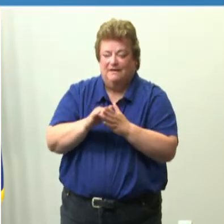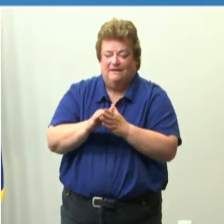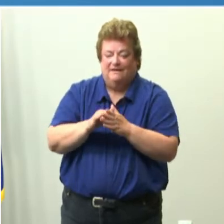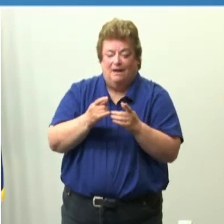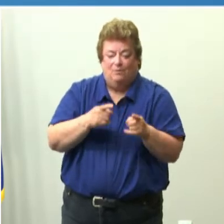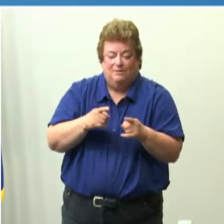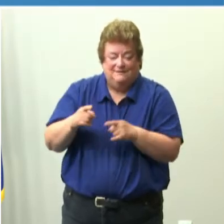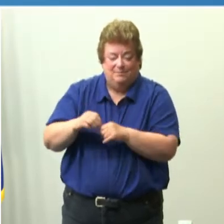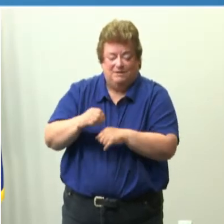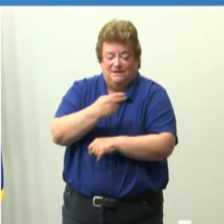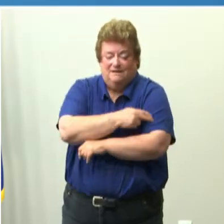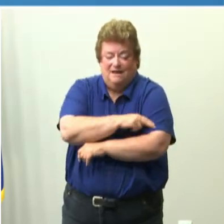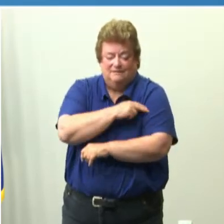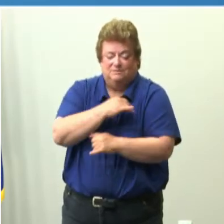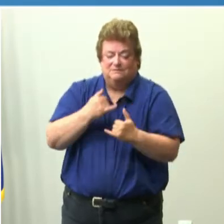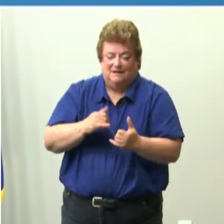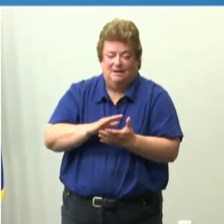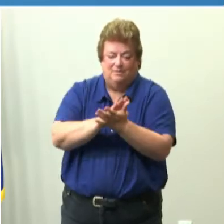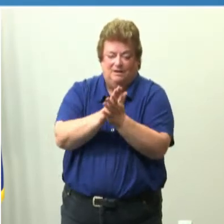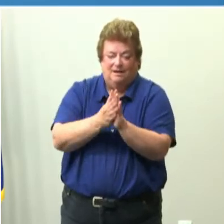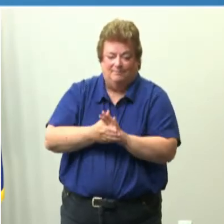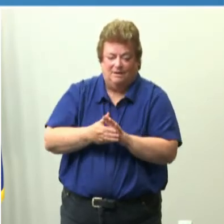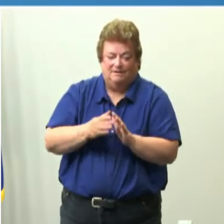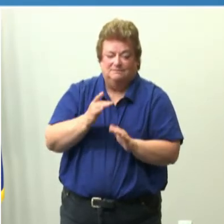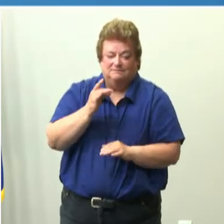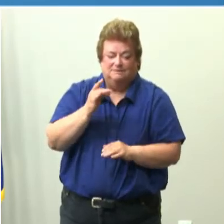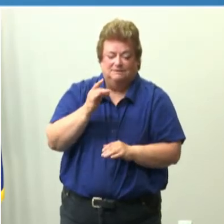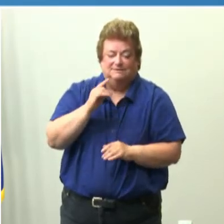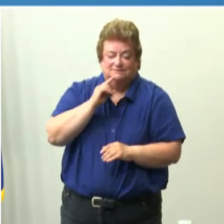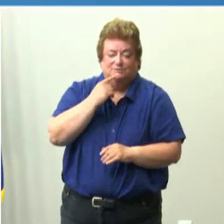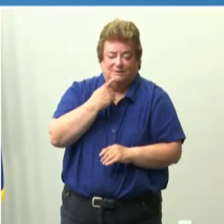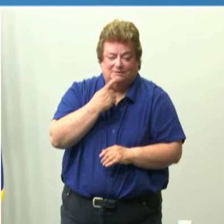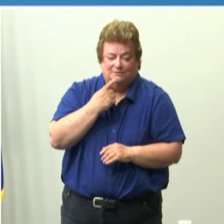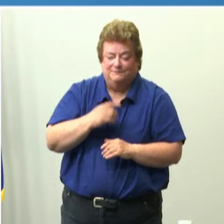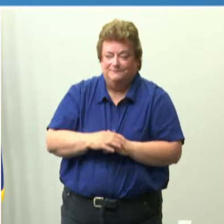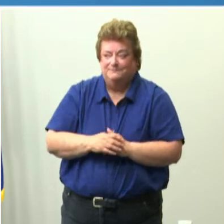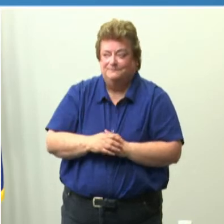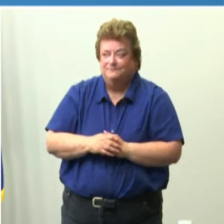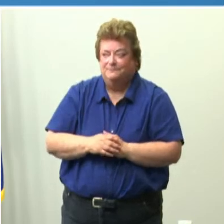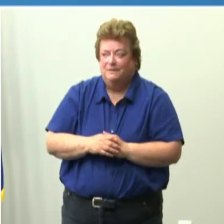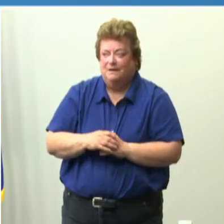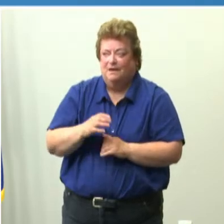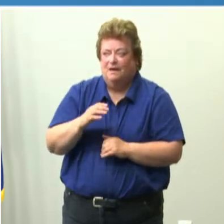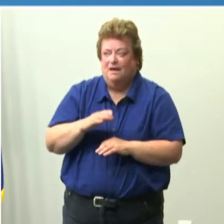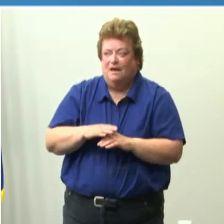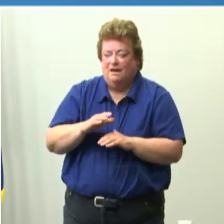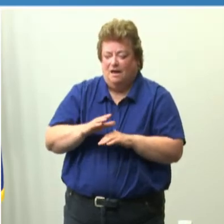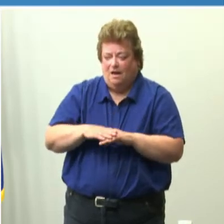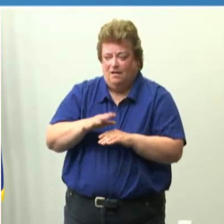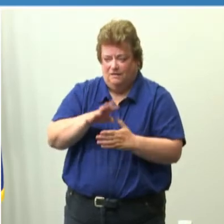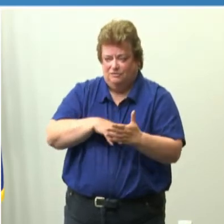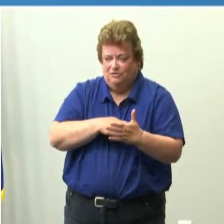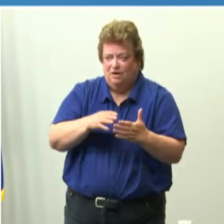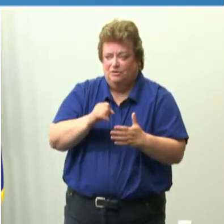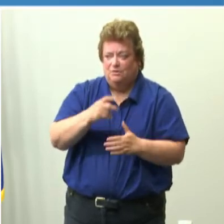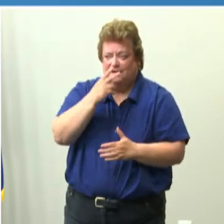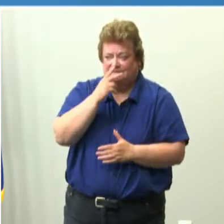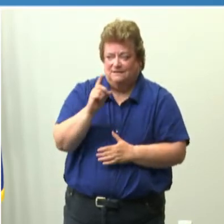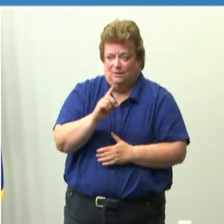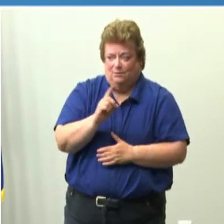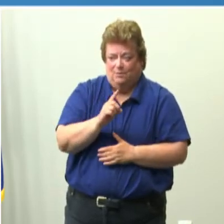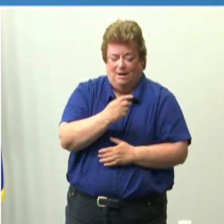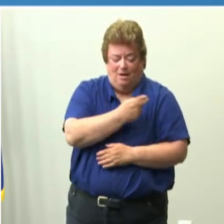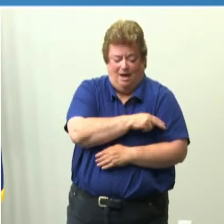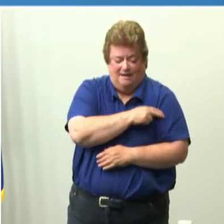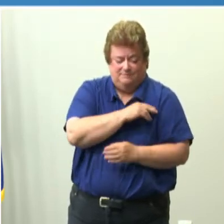more critical. On the left side of this chart, you can see where the situation in our local hospitals was at the